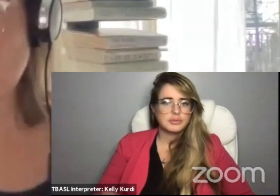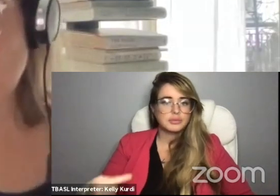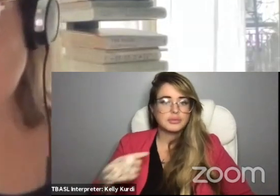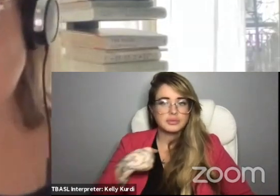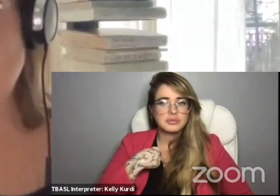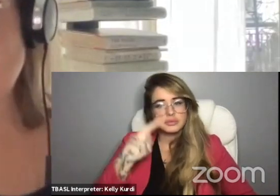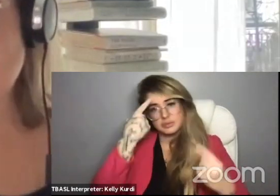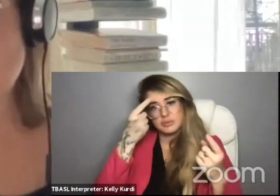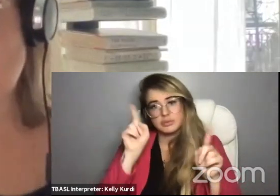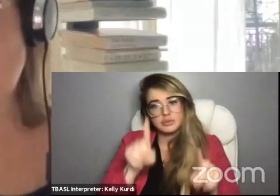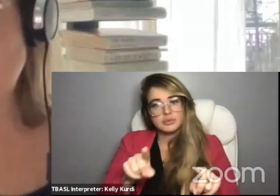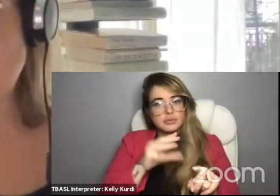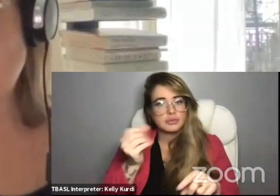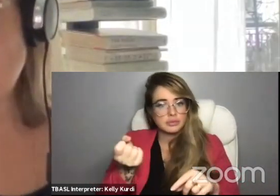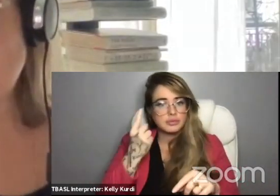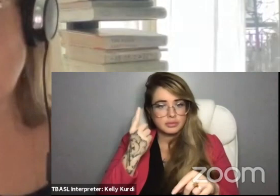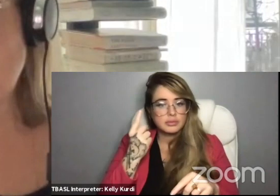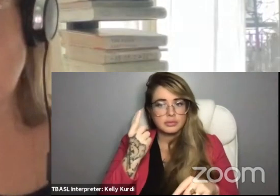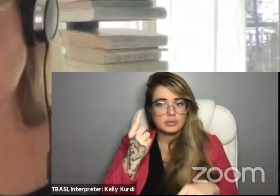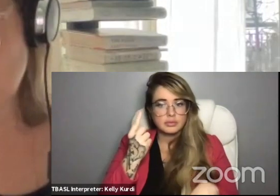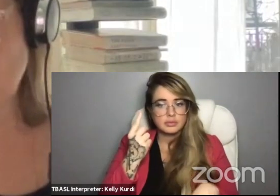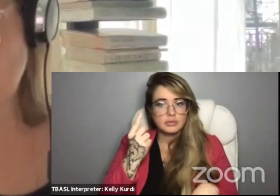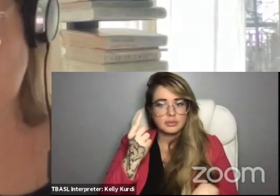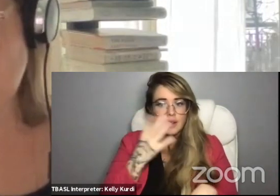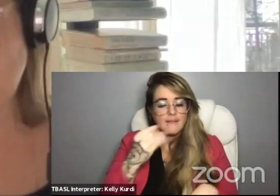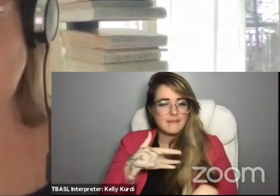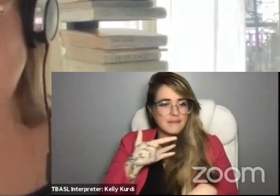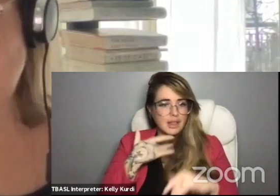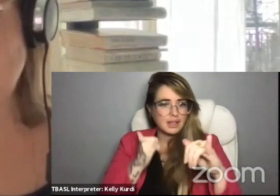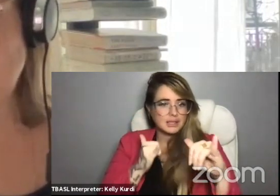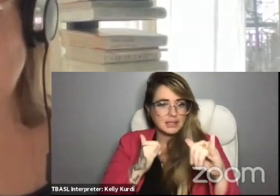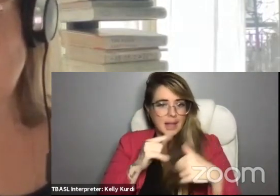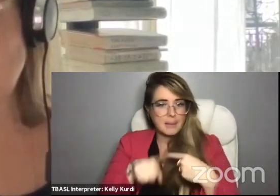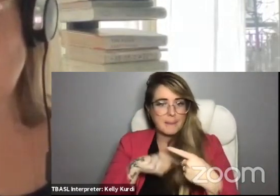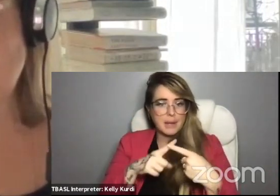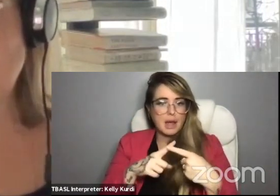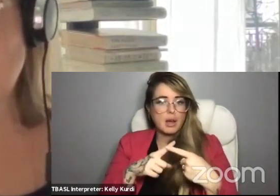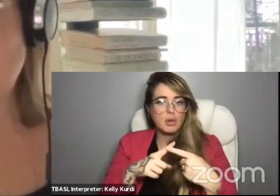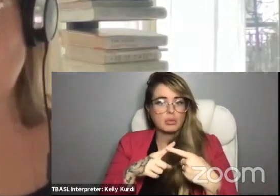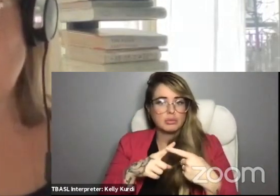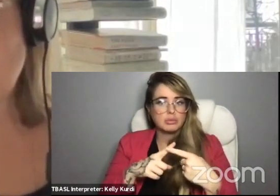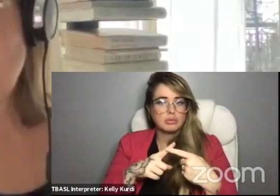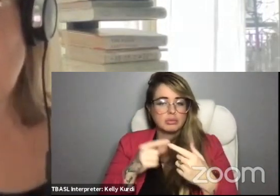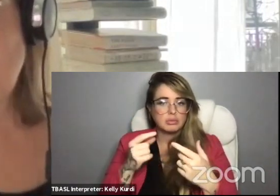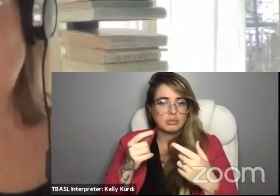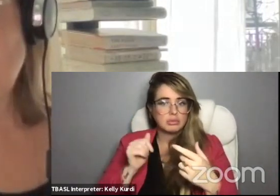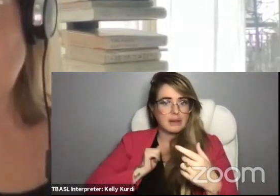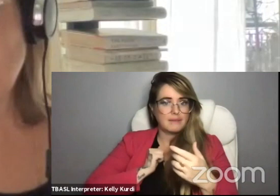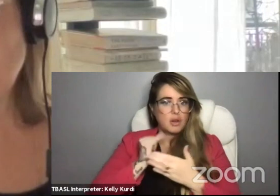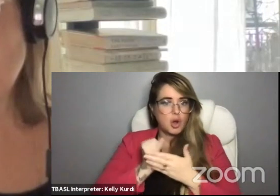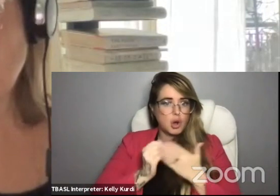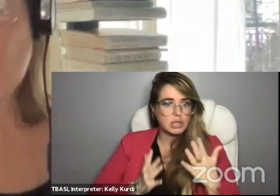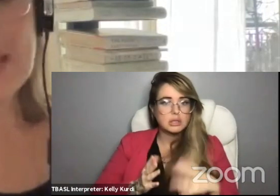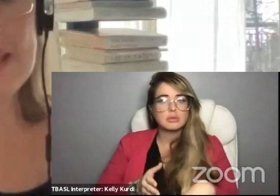I agree and understand and feel the same about being an artist and